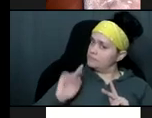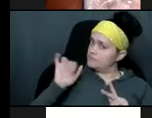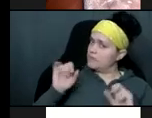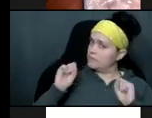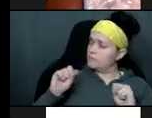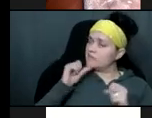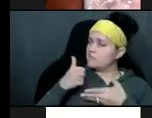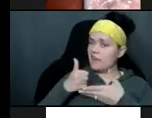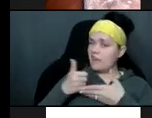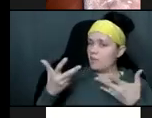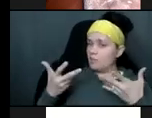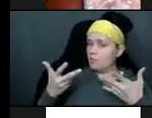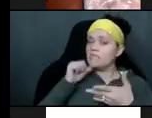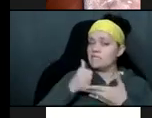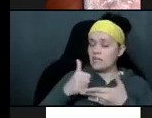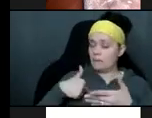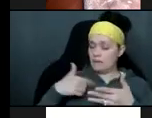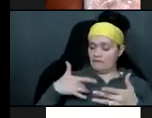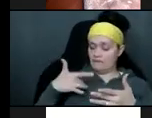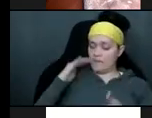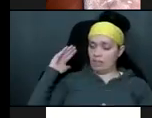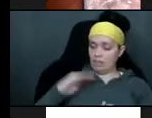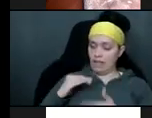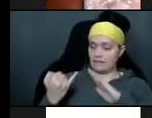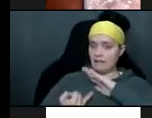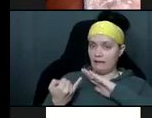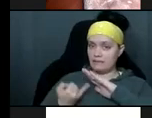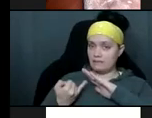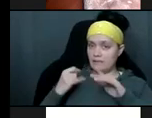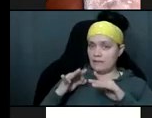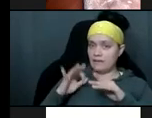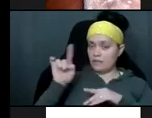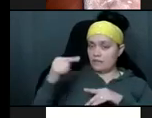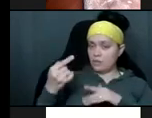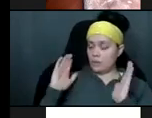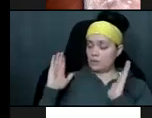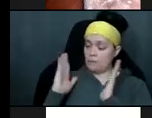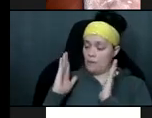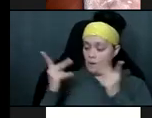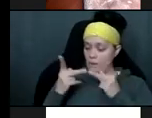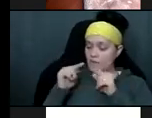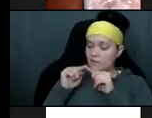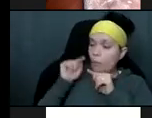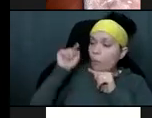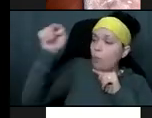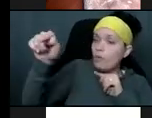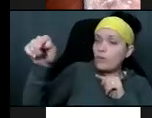doesn't help. Probably doesn't help me feel less isolated if there's just a tiny little place over there